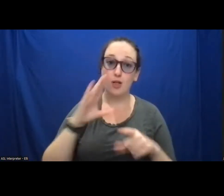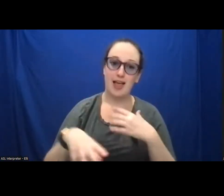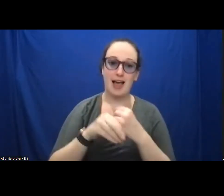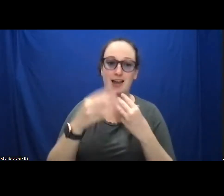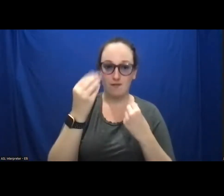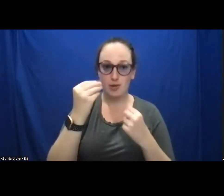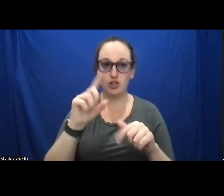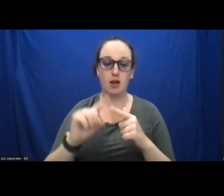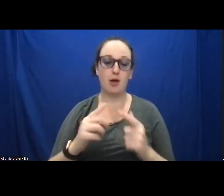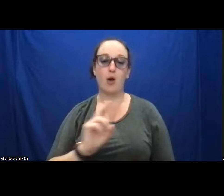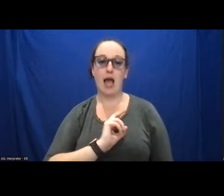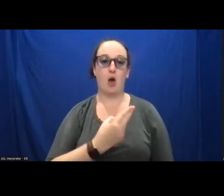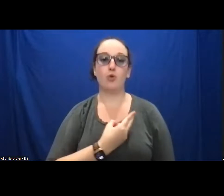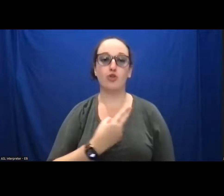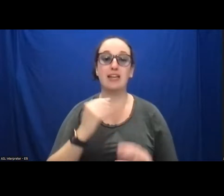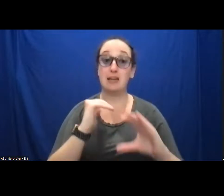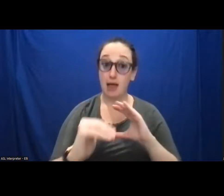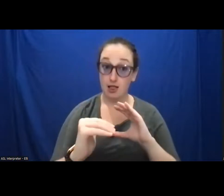you can also